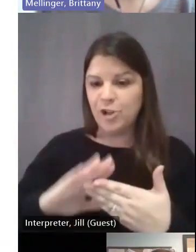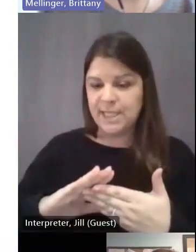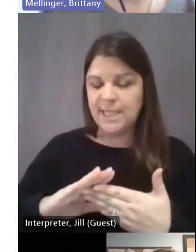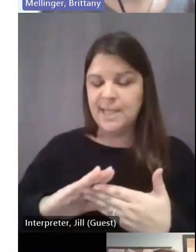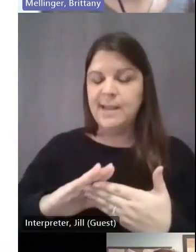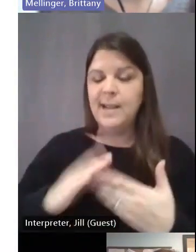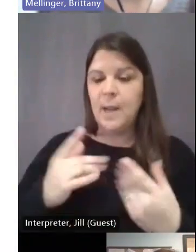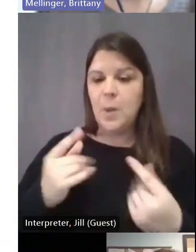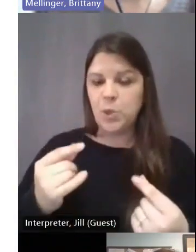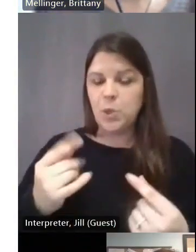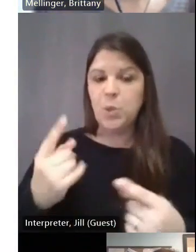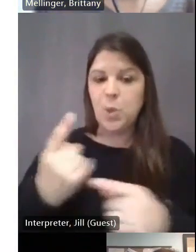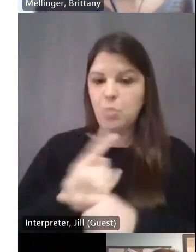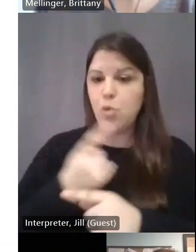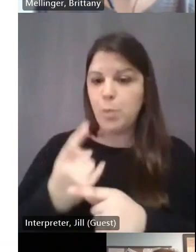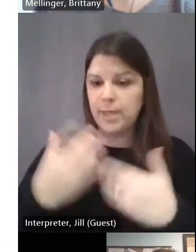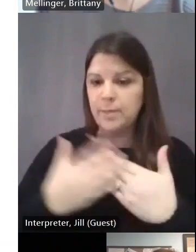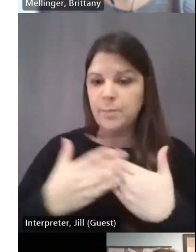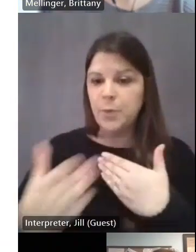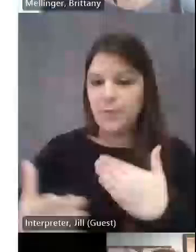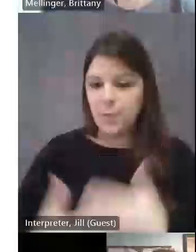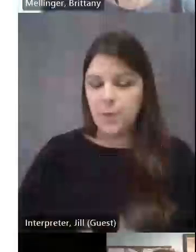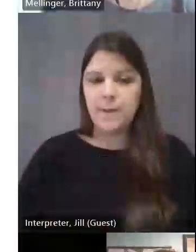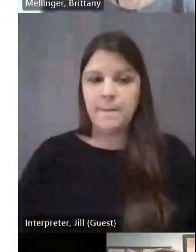go about that appropriately.